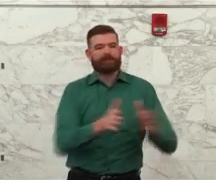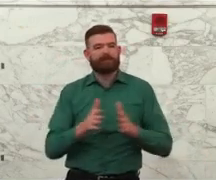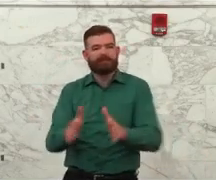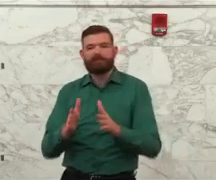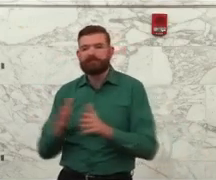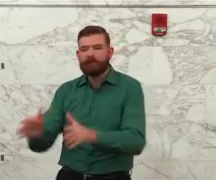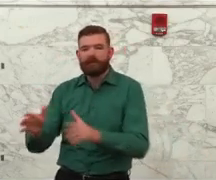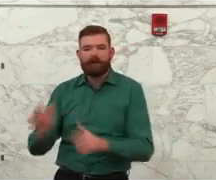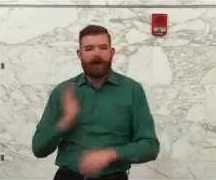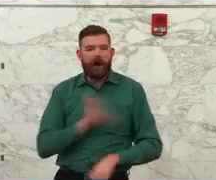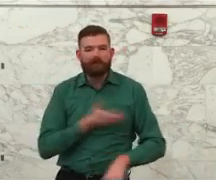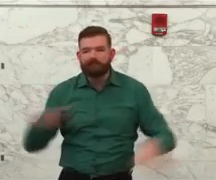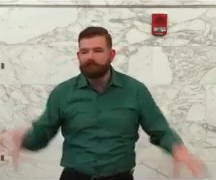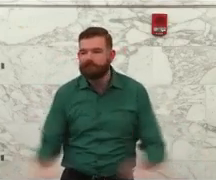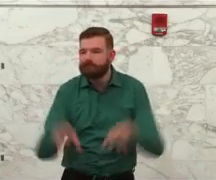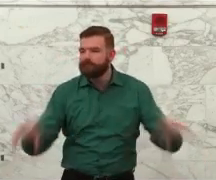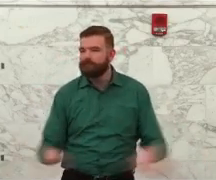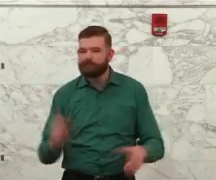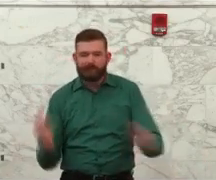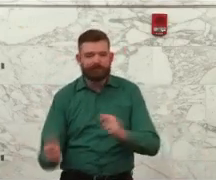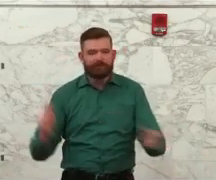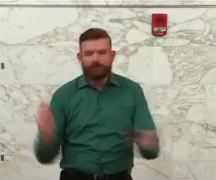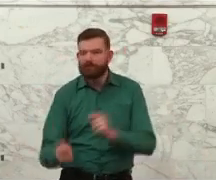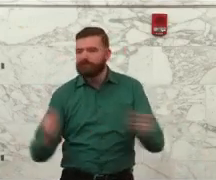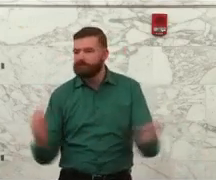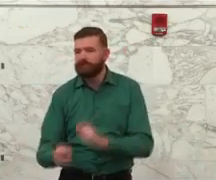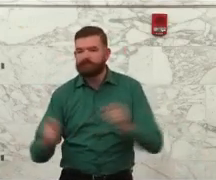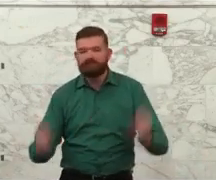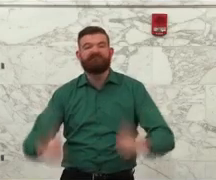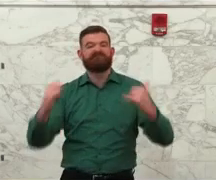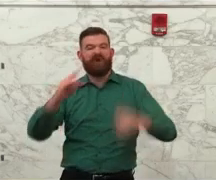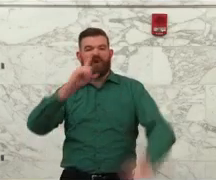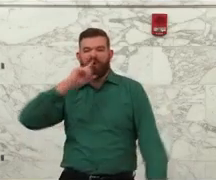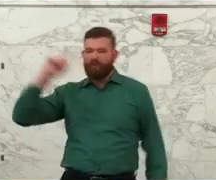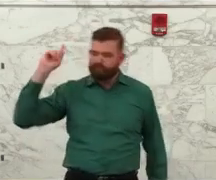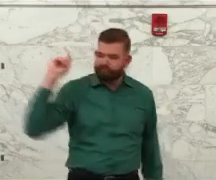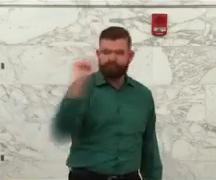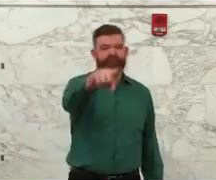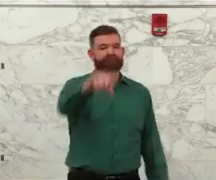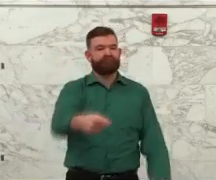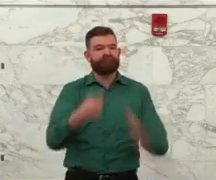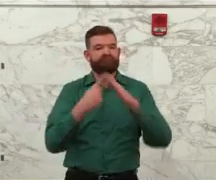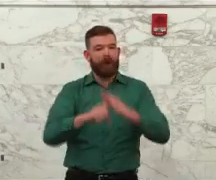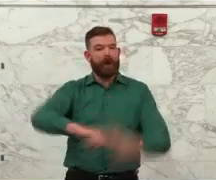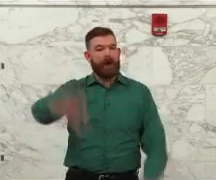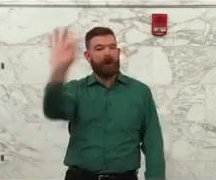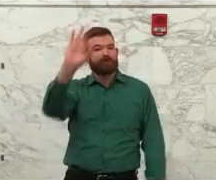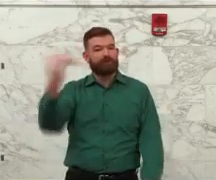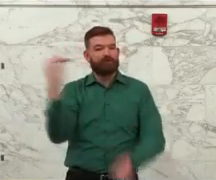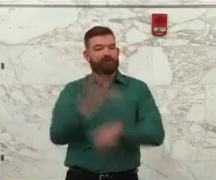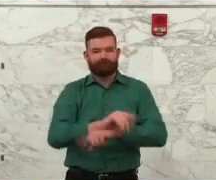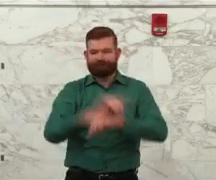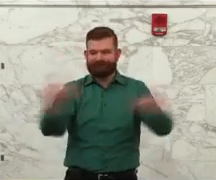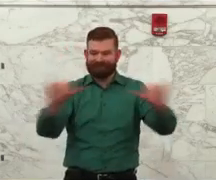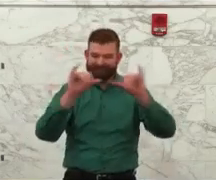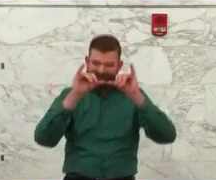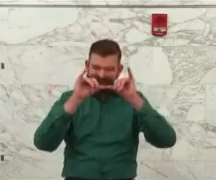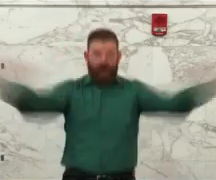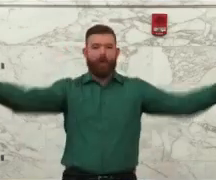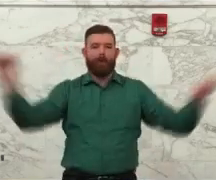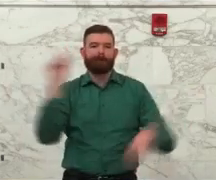meaningfully today as of 9 o'clock tonight. I said this earlier, and I want to reiterate this. We don't take these